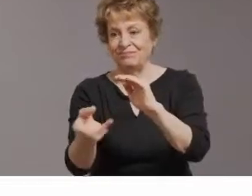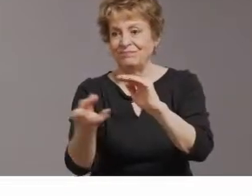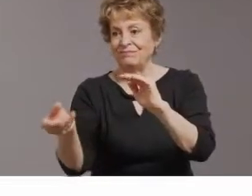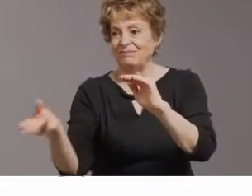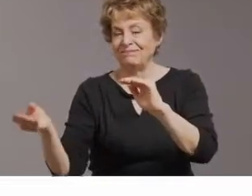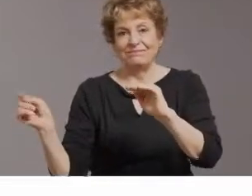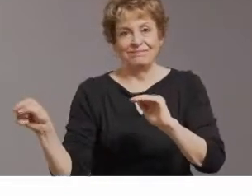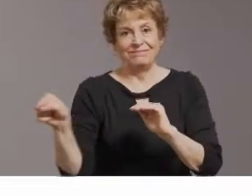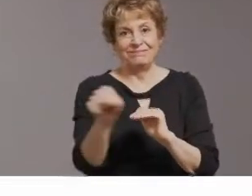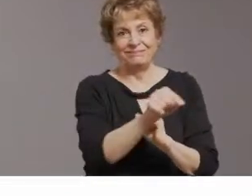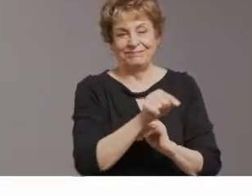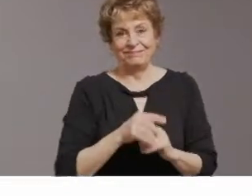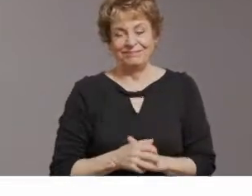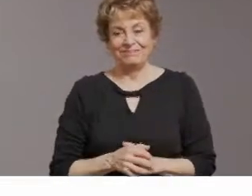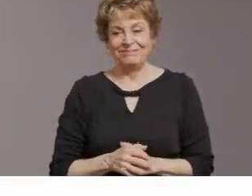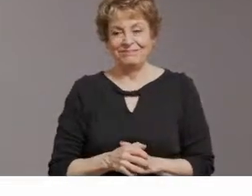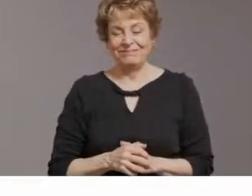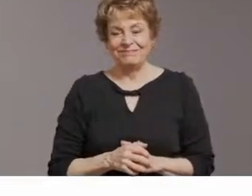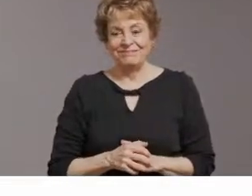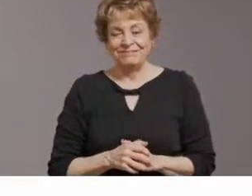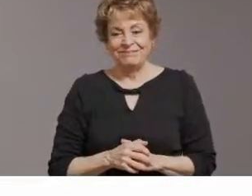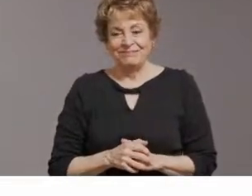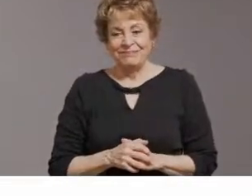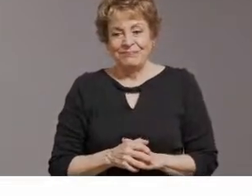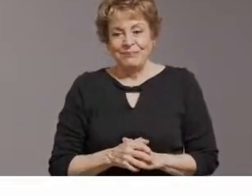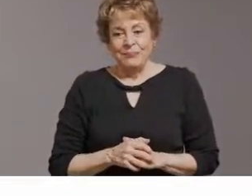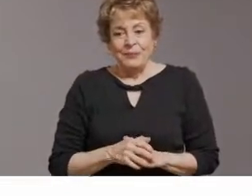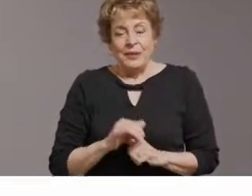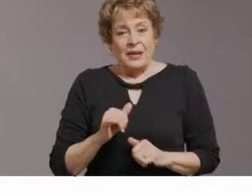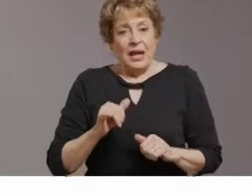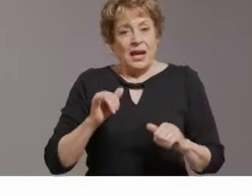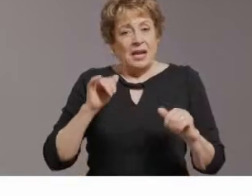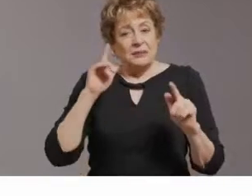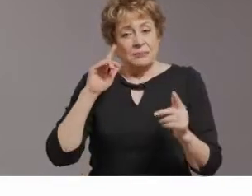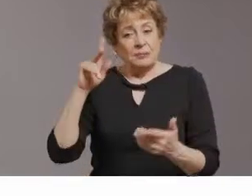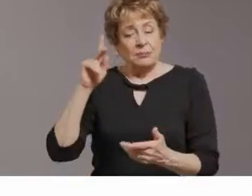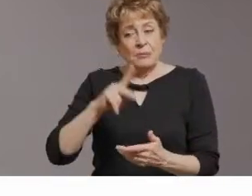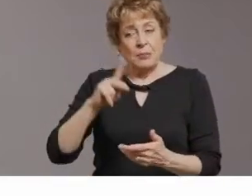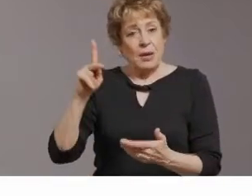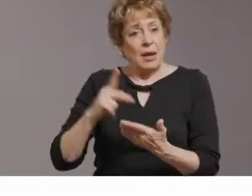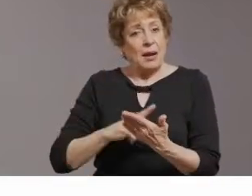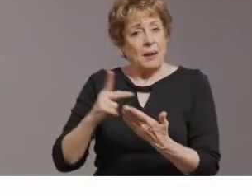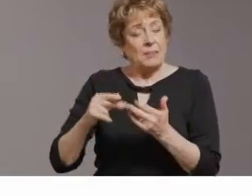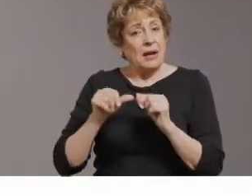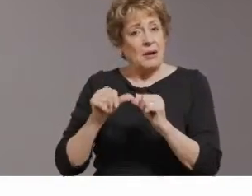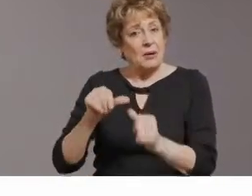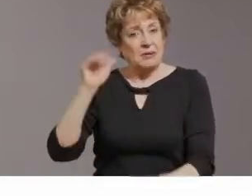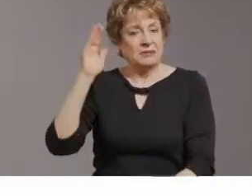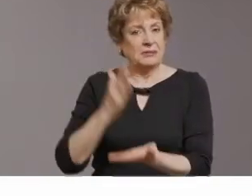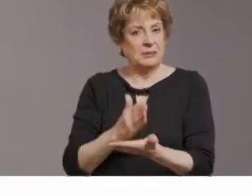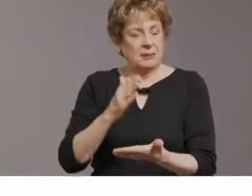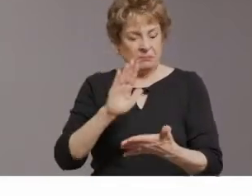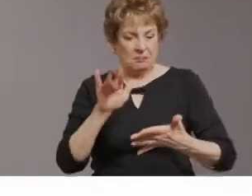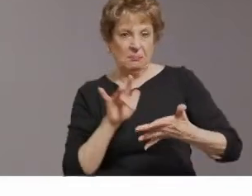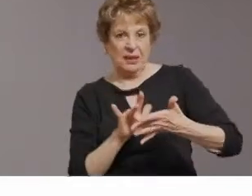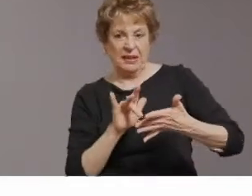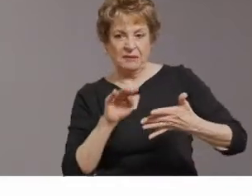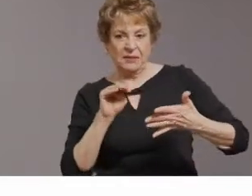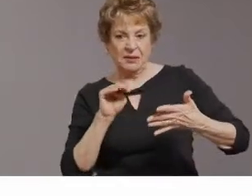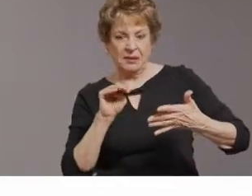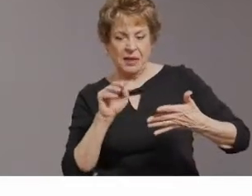are anticipating wrapping up mid-April with all of their visits to our long-term care and assisted